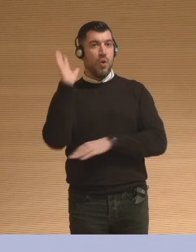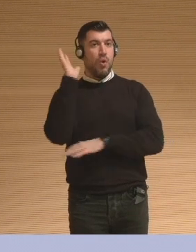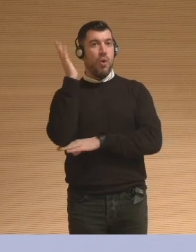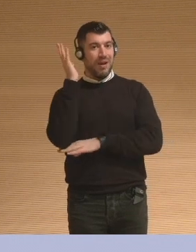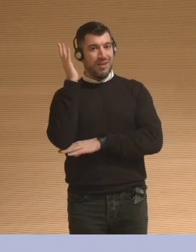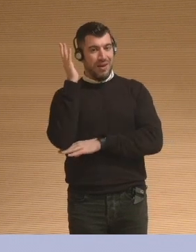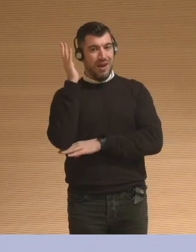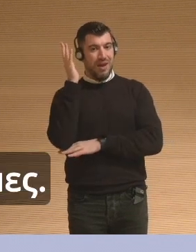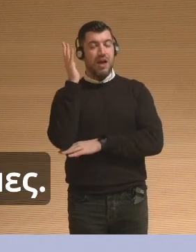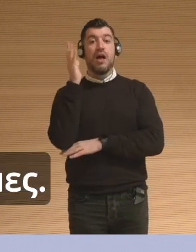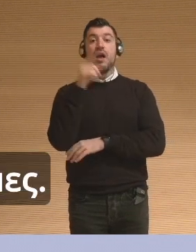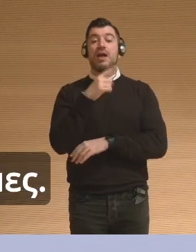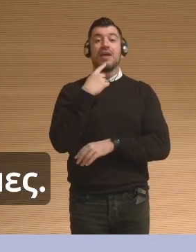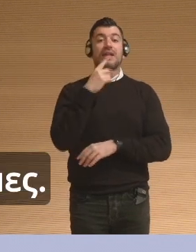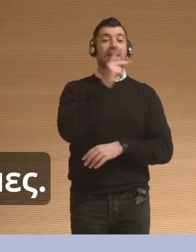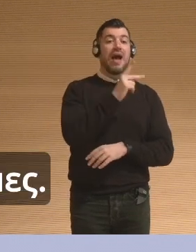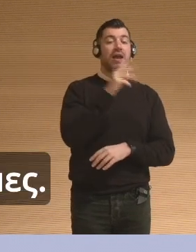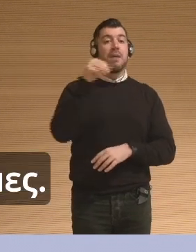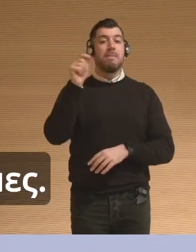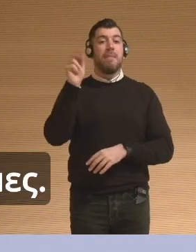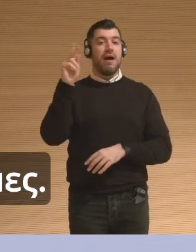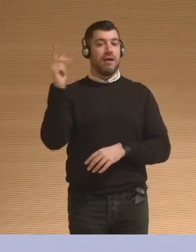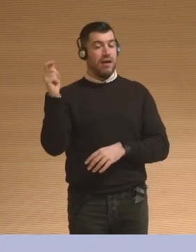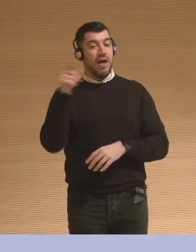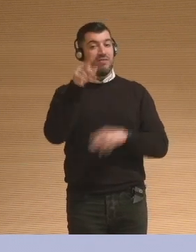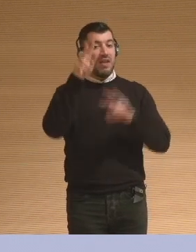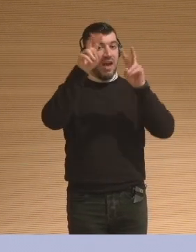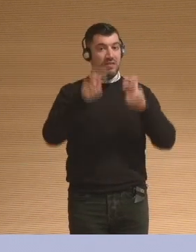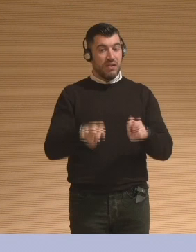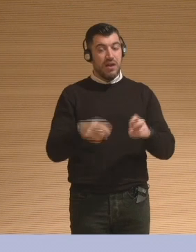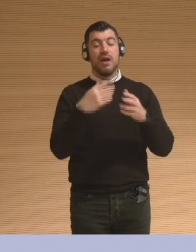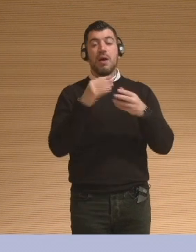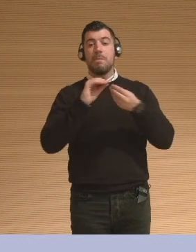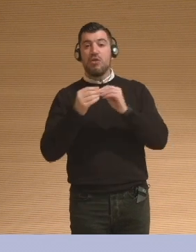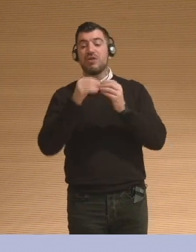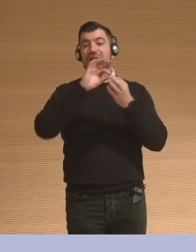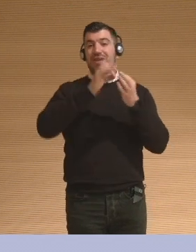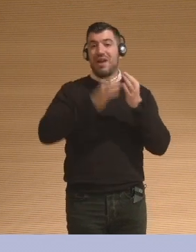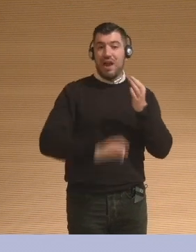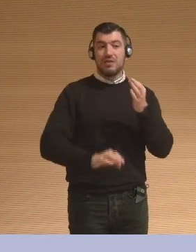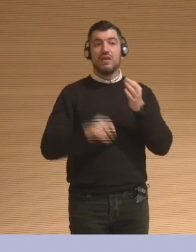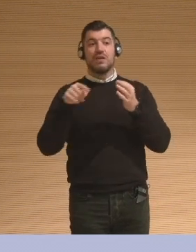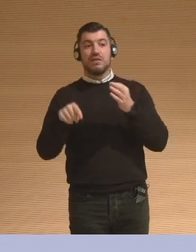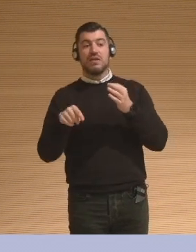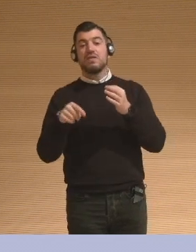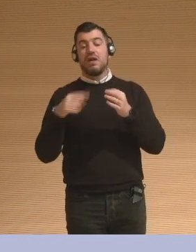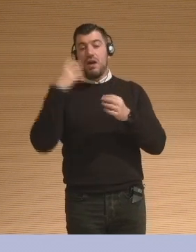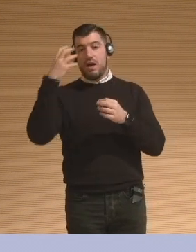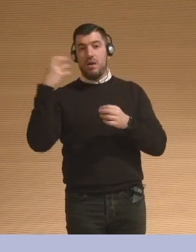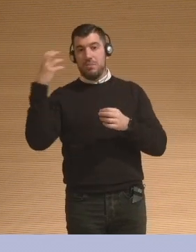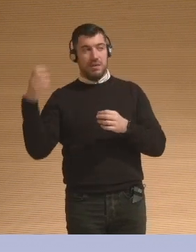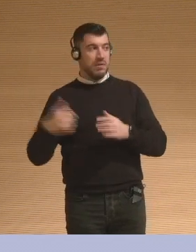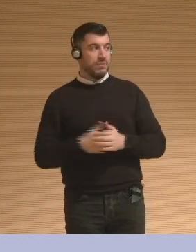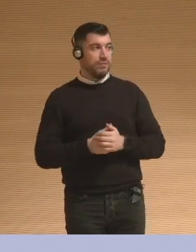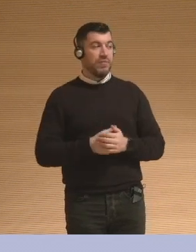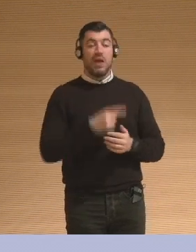at UCL in Quantitative Social Science, and her talk will be The Impacts of Arts and Cultural